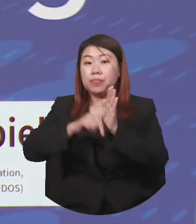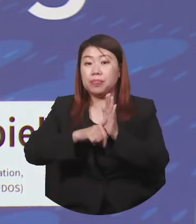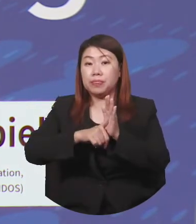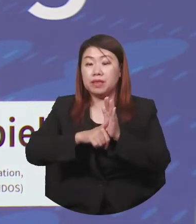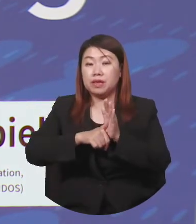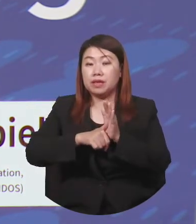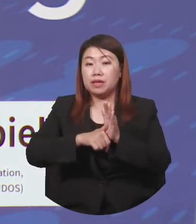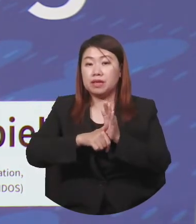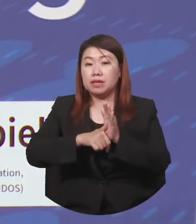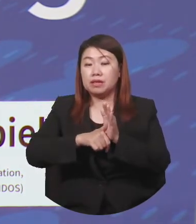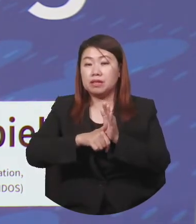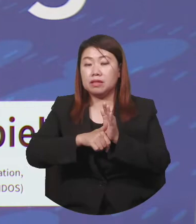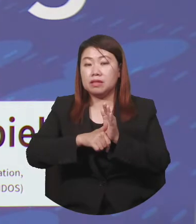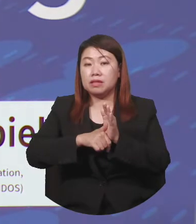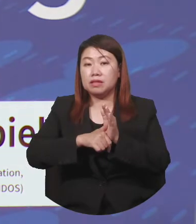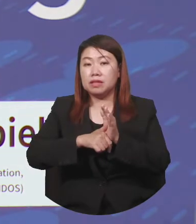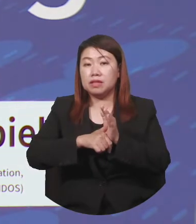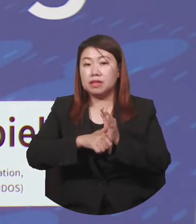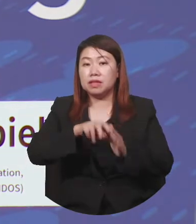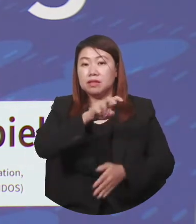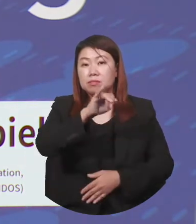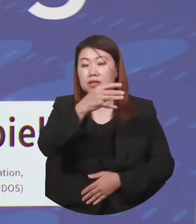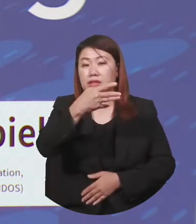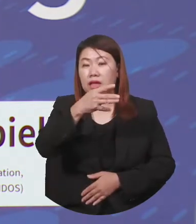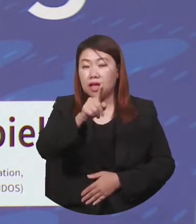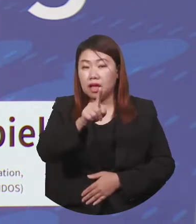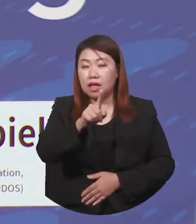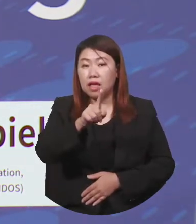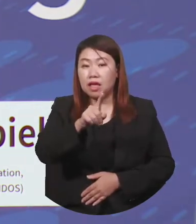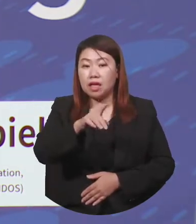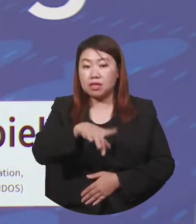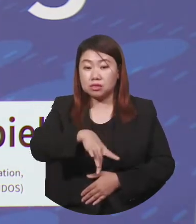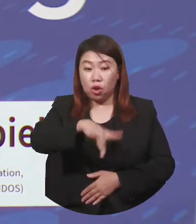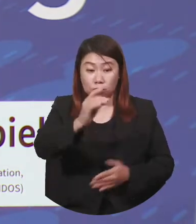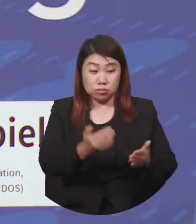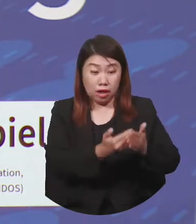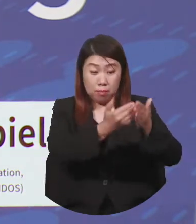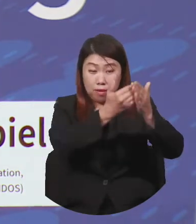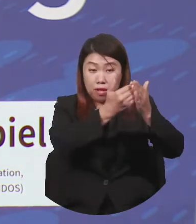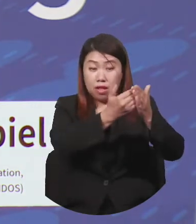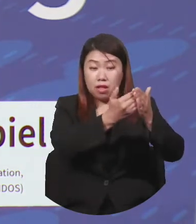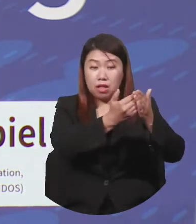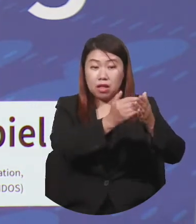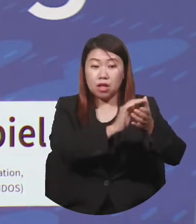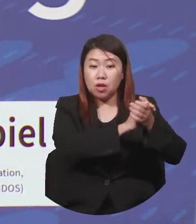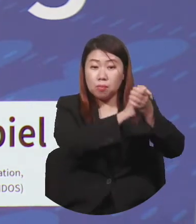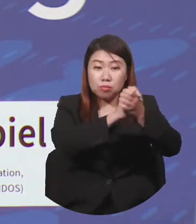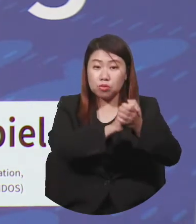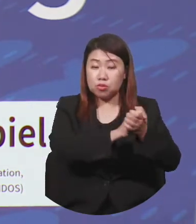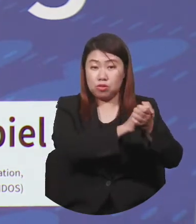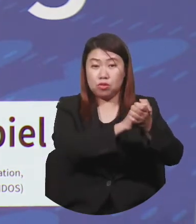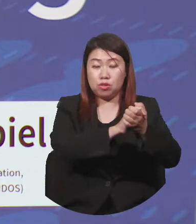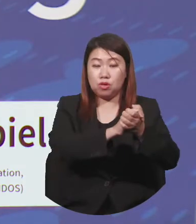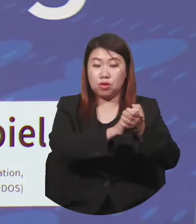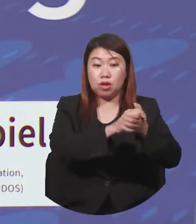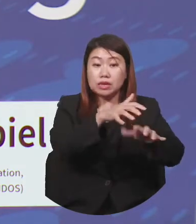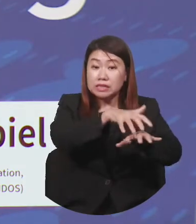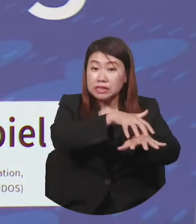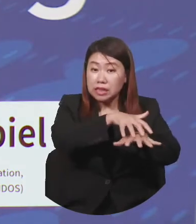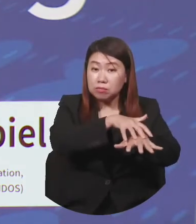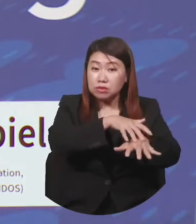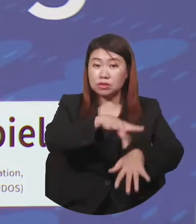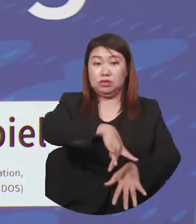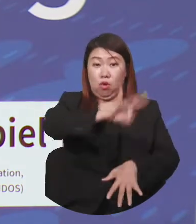MICTA established a development cooperation work stream. And why not to pick up this and to say, okay, MICTA is